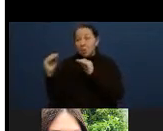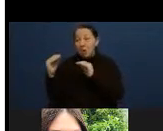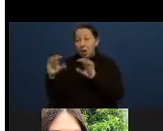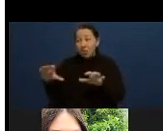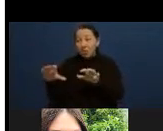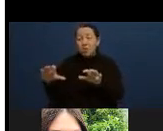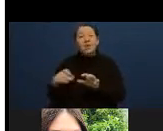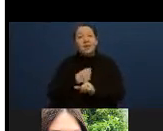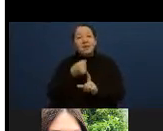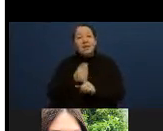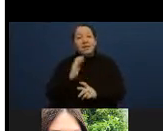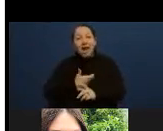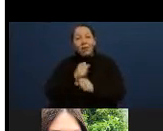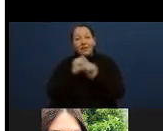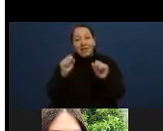aspect.